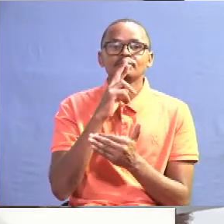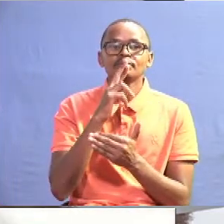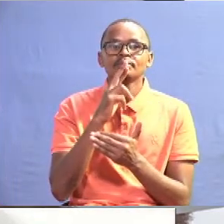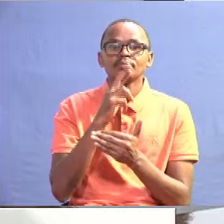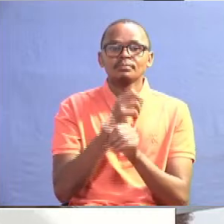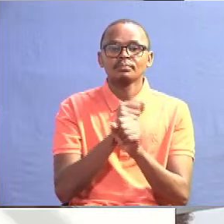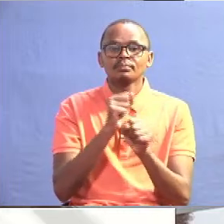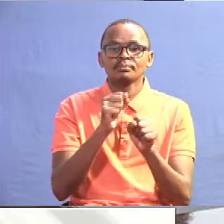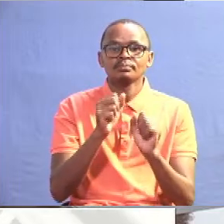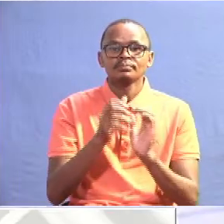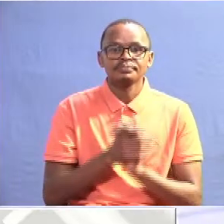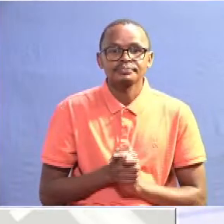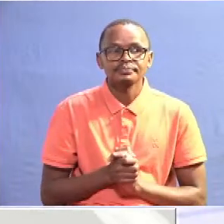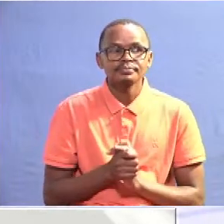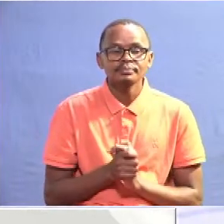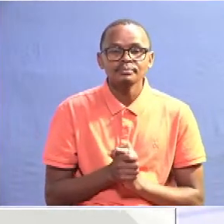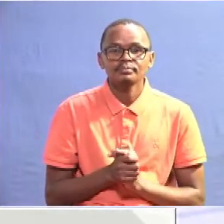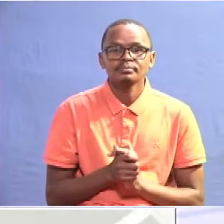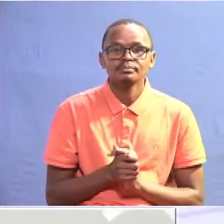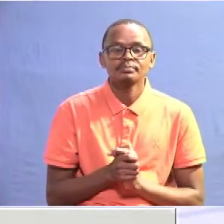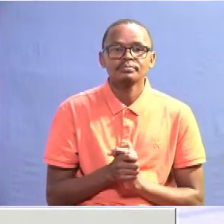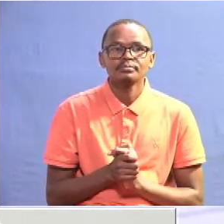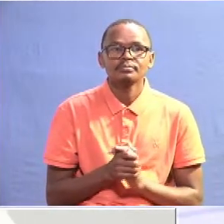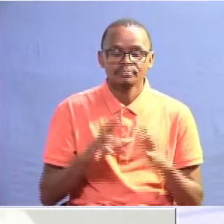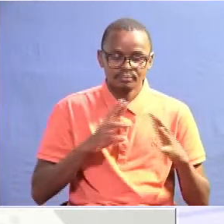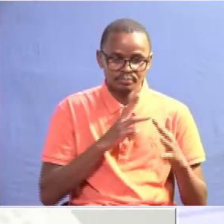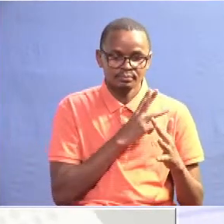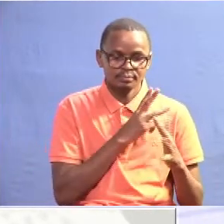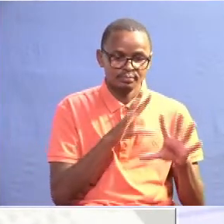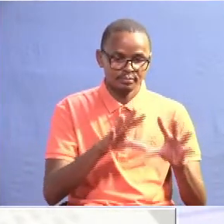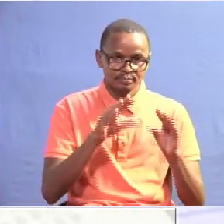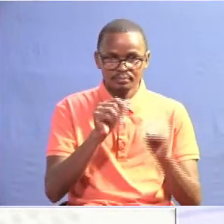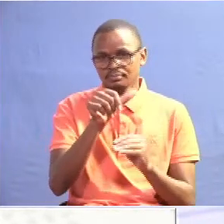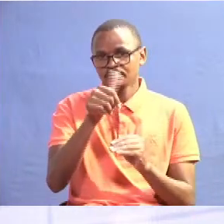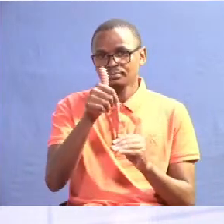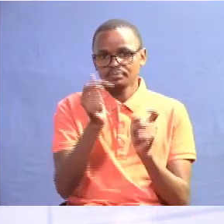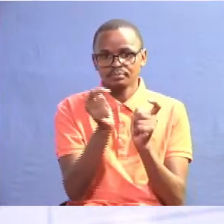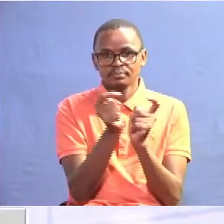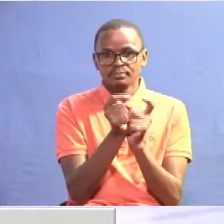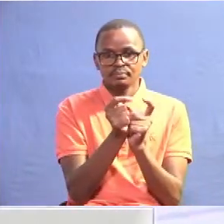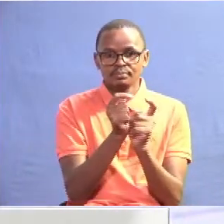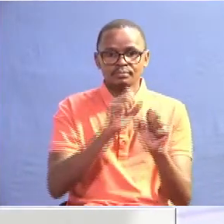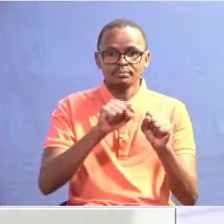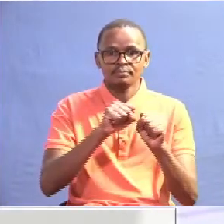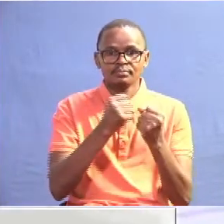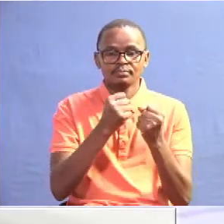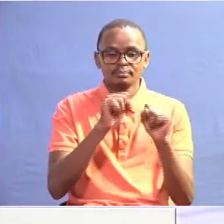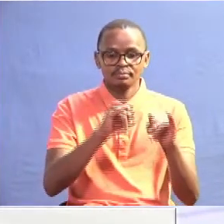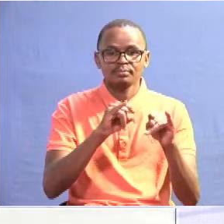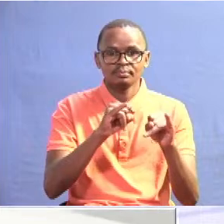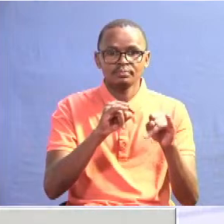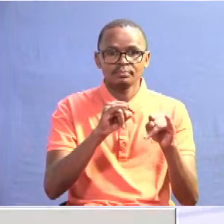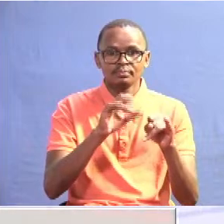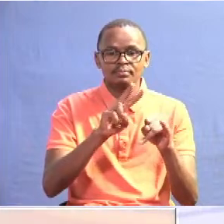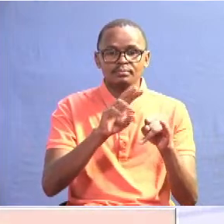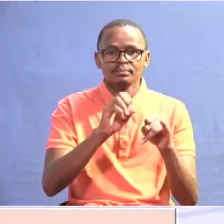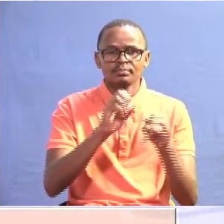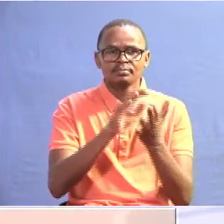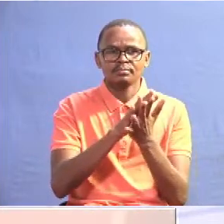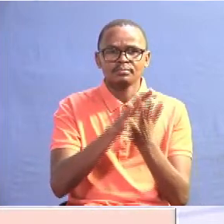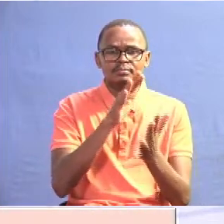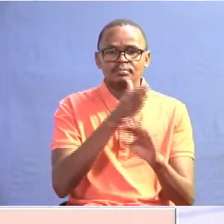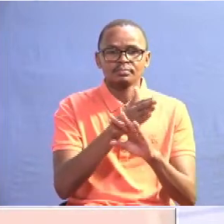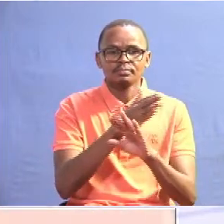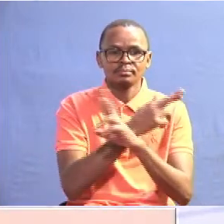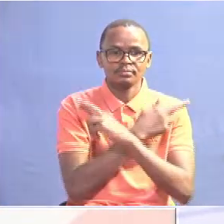said. All right, we are taking another very short break. Still plenty more to come after this